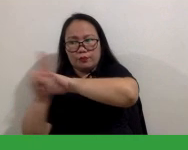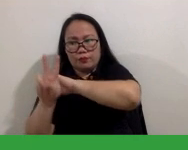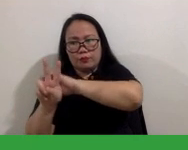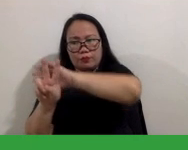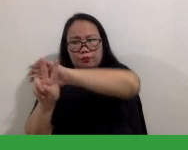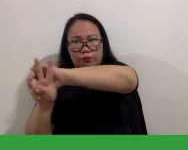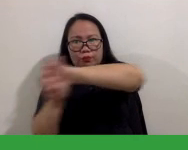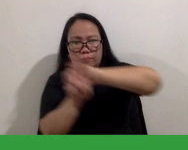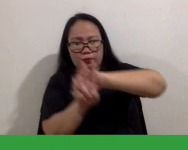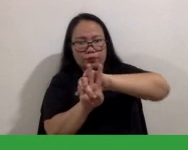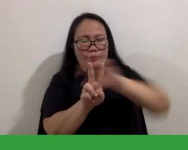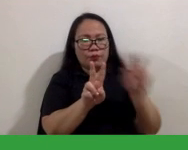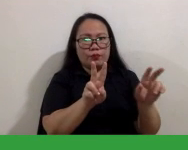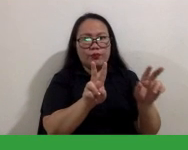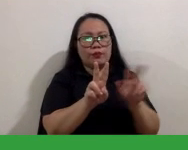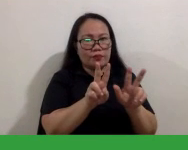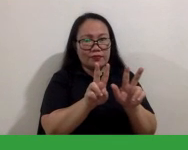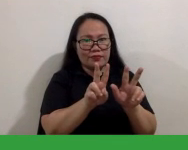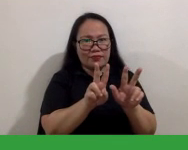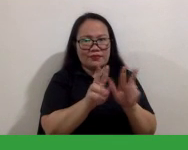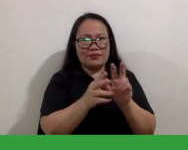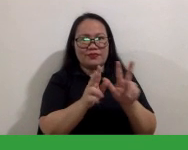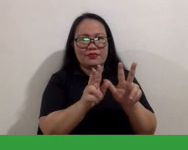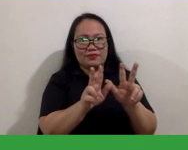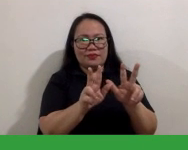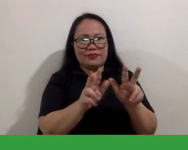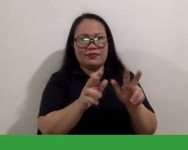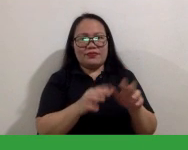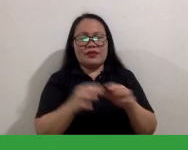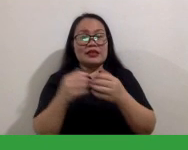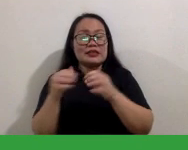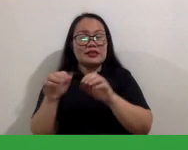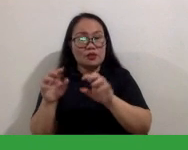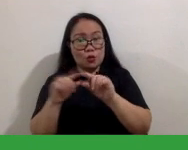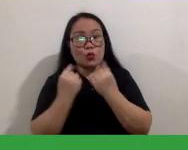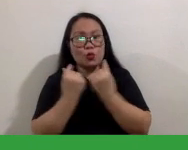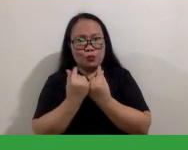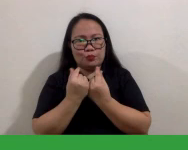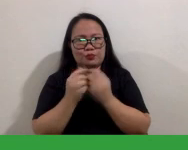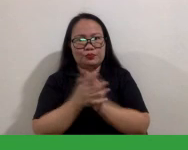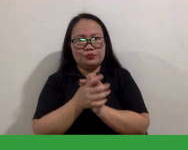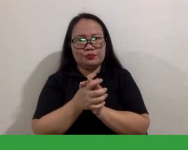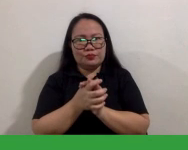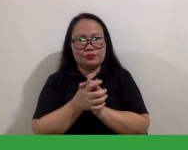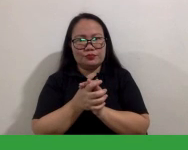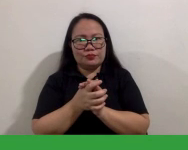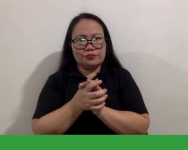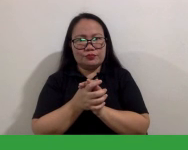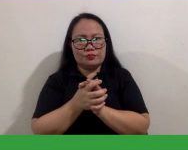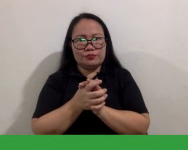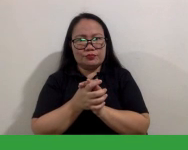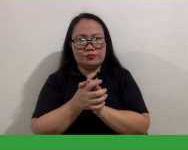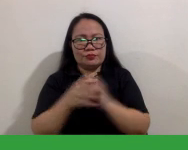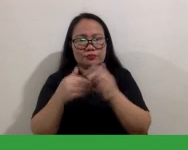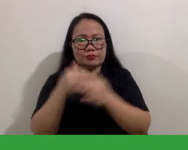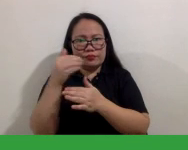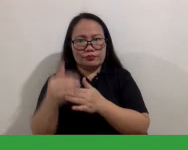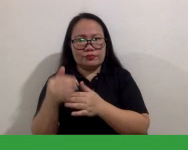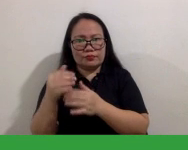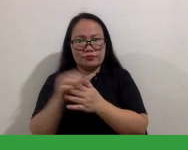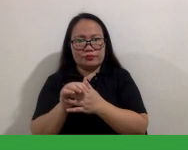5 plus the quantity of 2 plus 3. Nag-change tayo ng